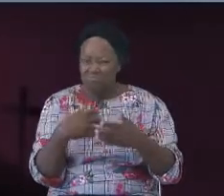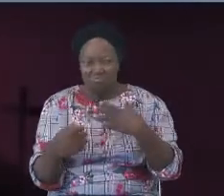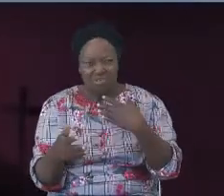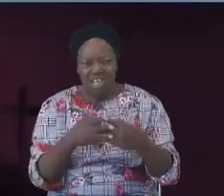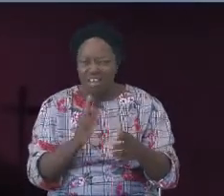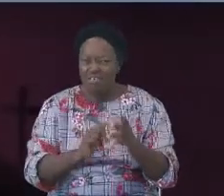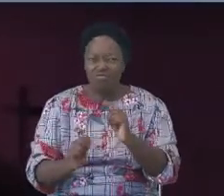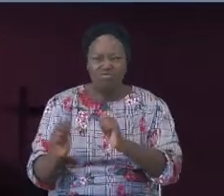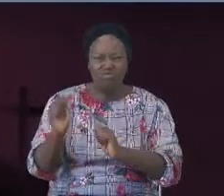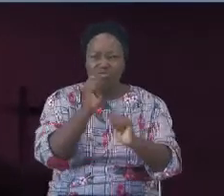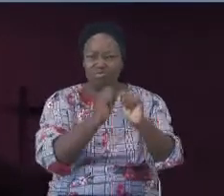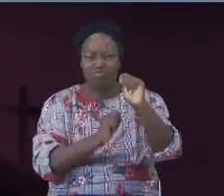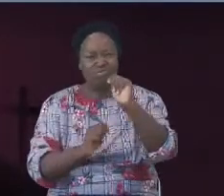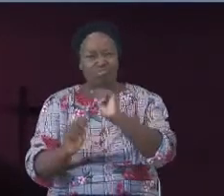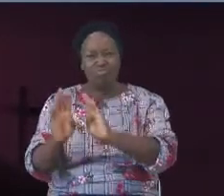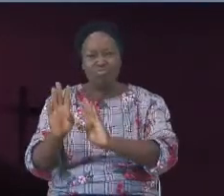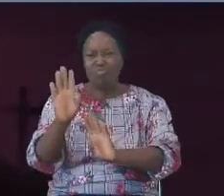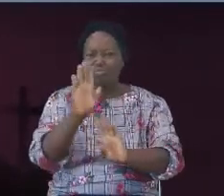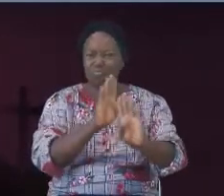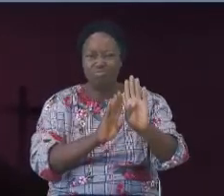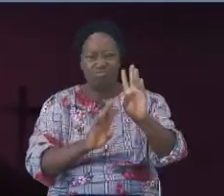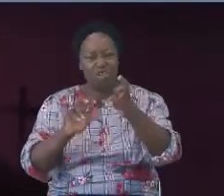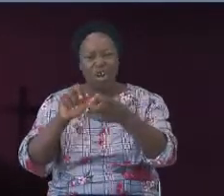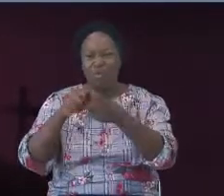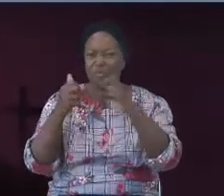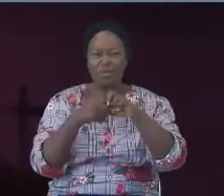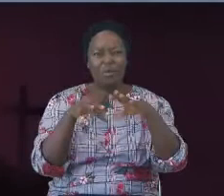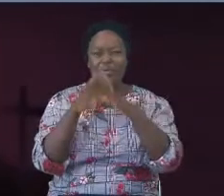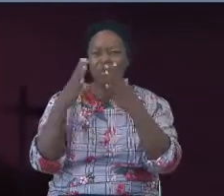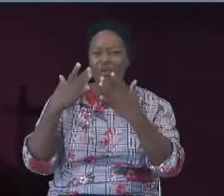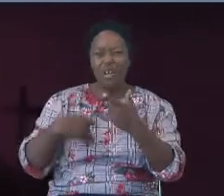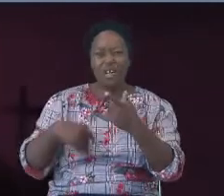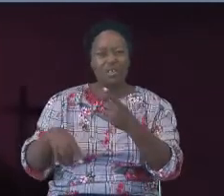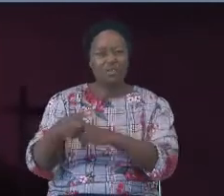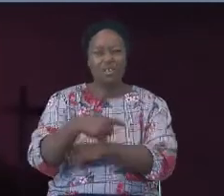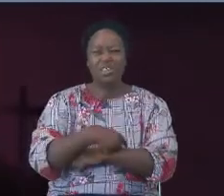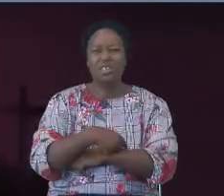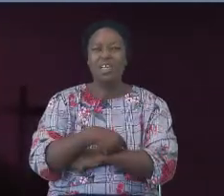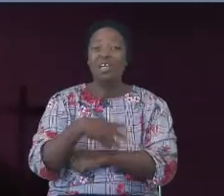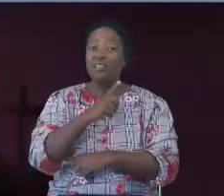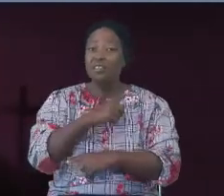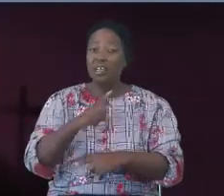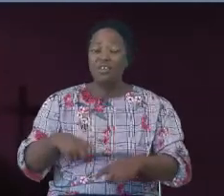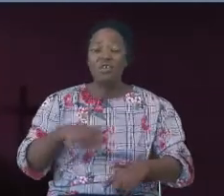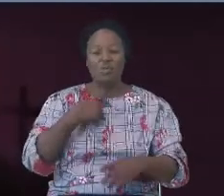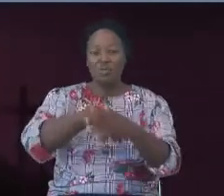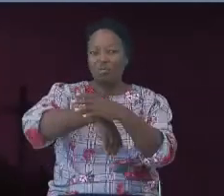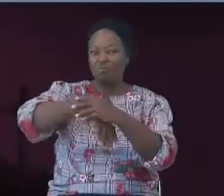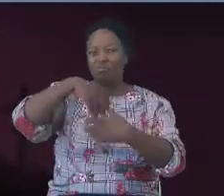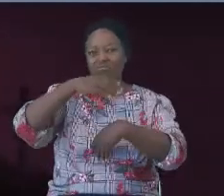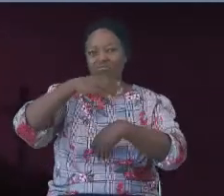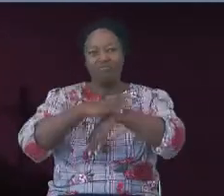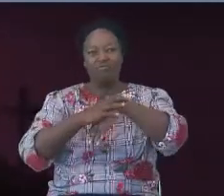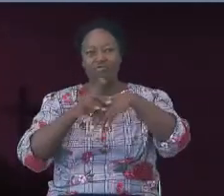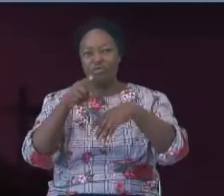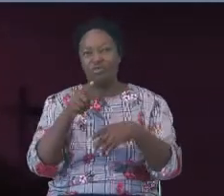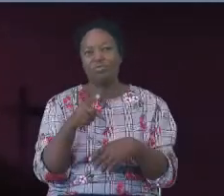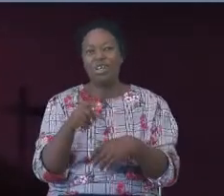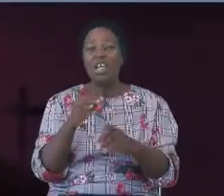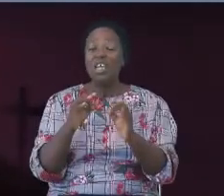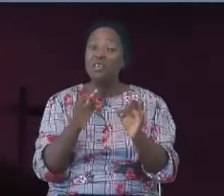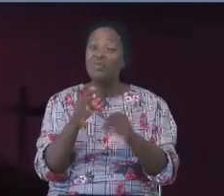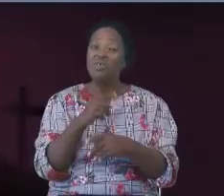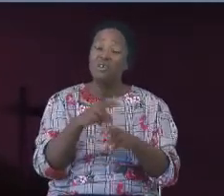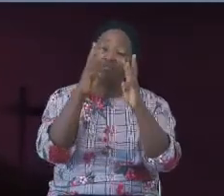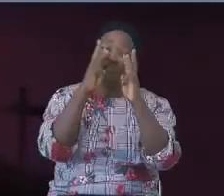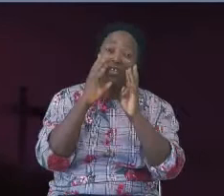heart today, the Lord will comfort you. The comfort of the Lord will be in your heart,